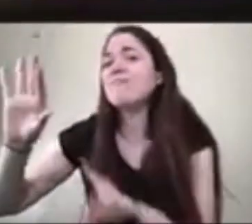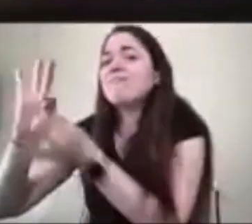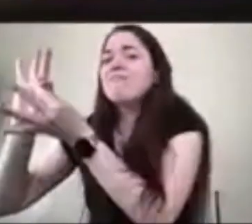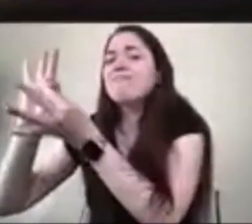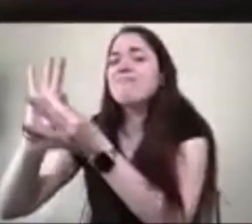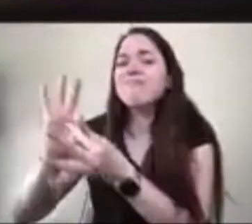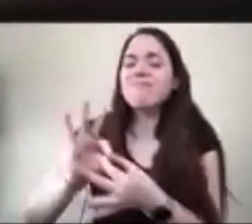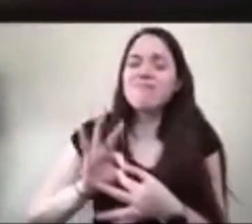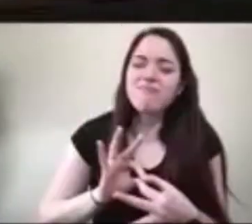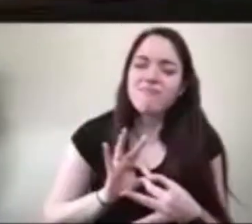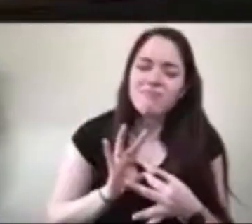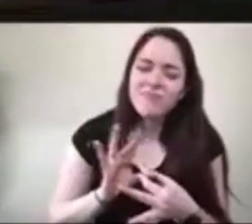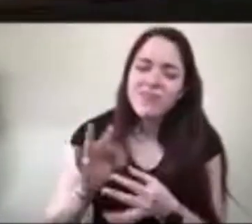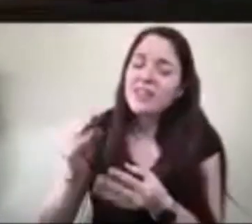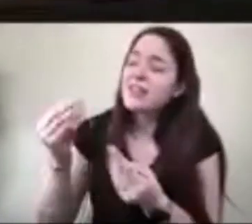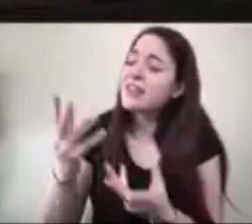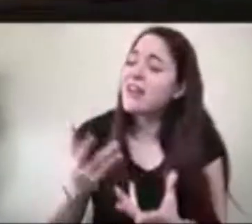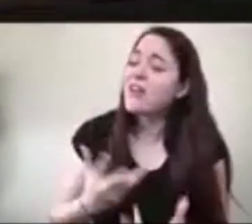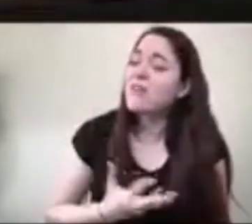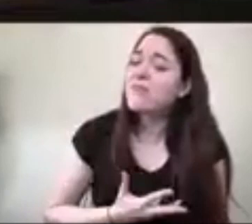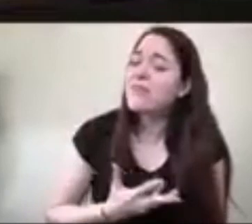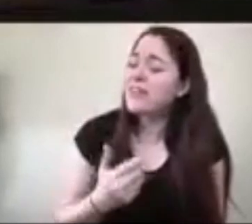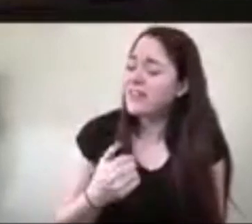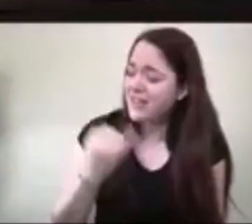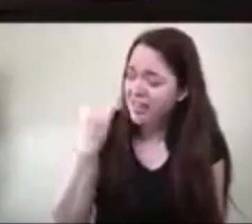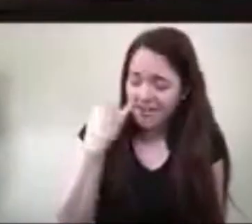you. Tell me